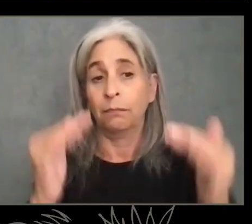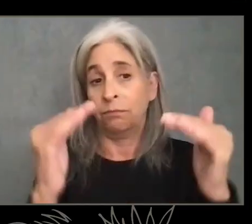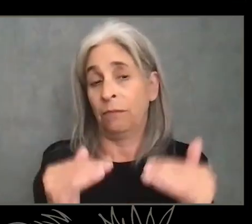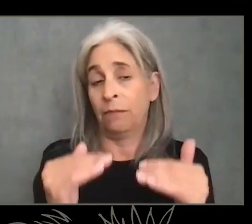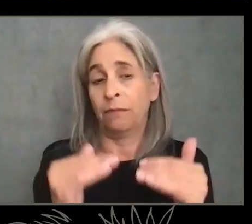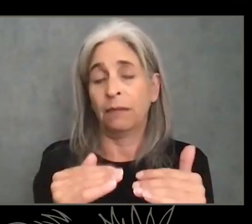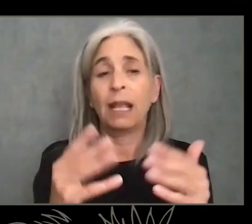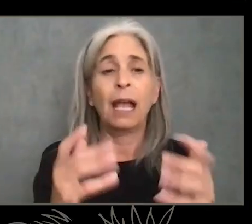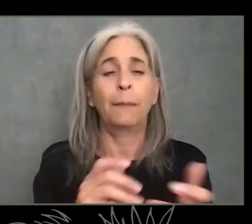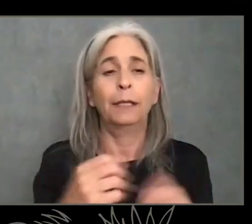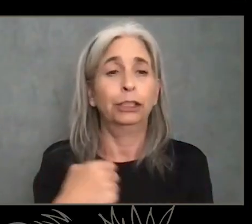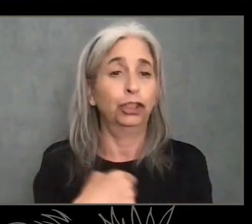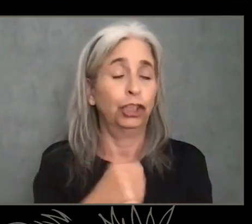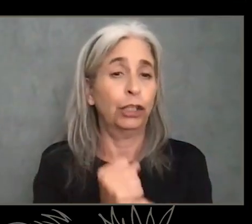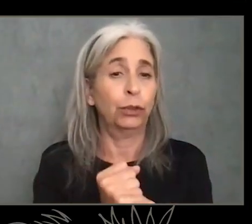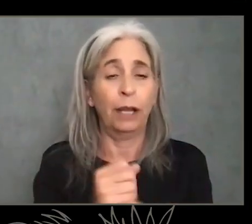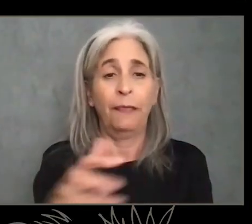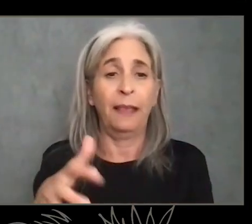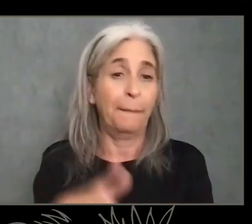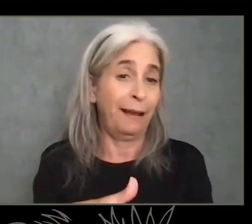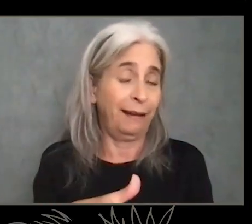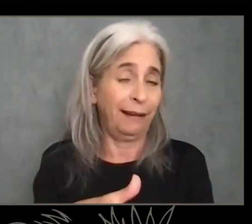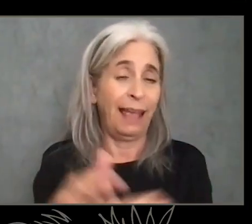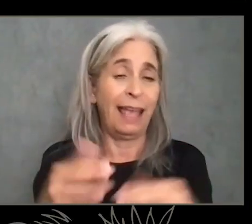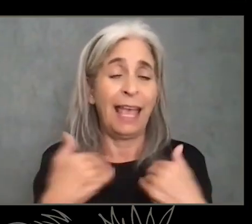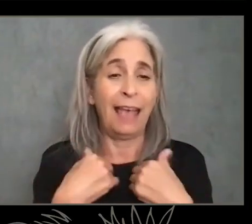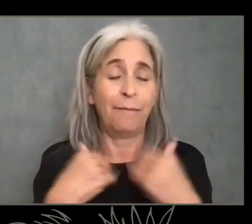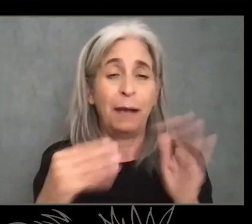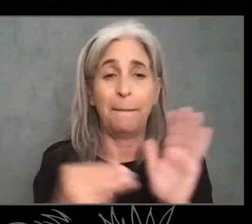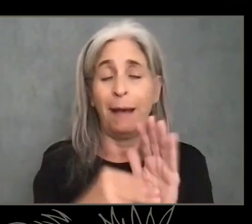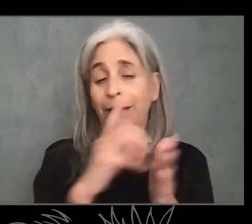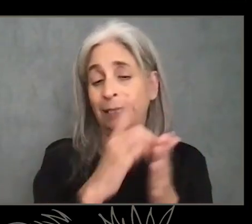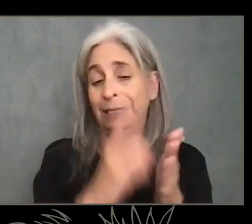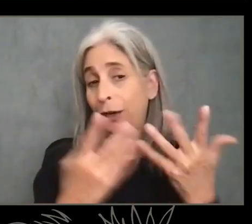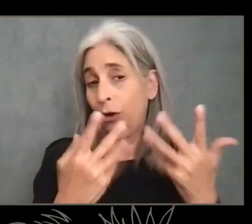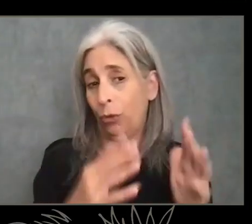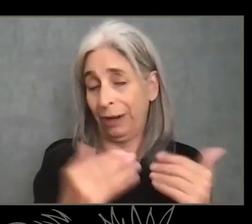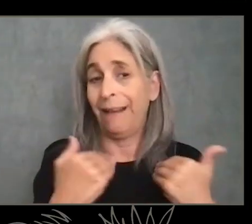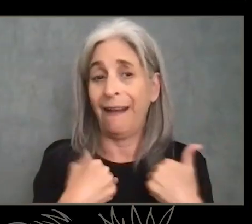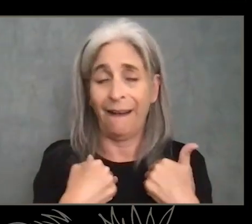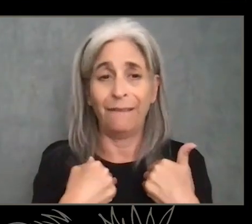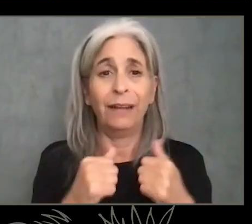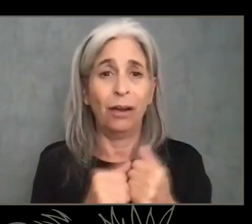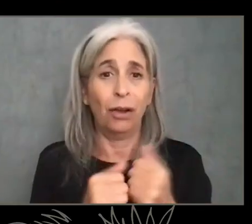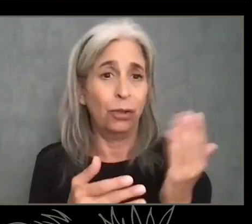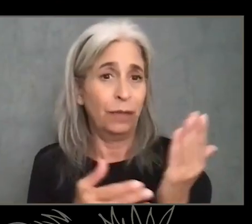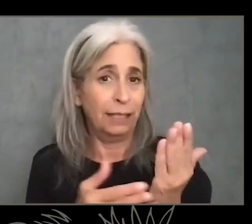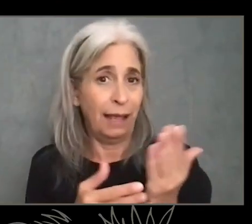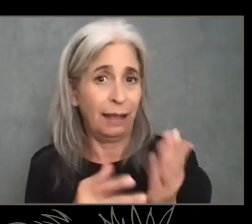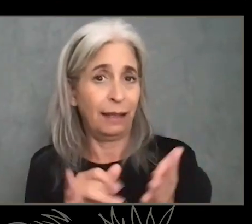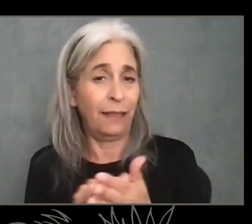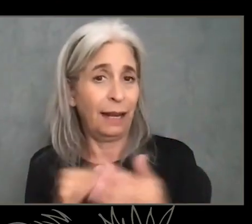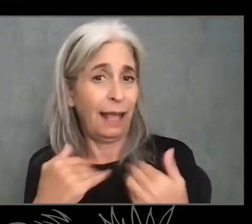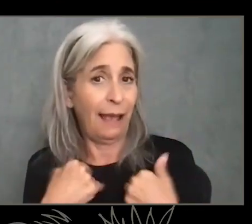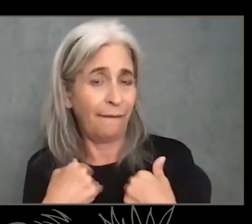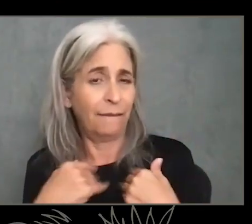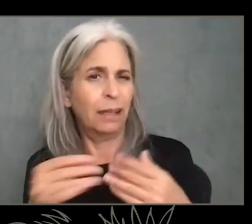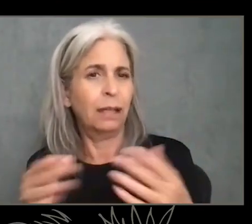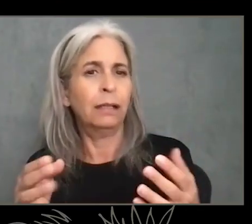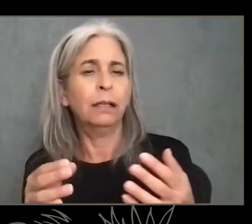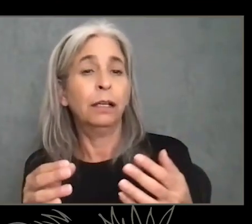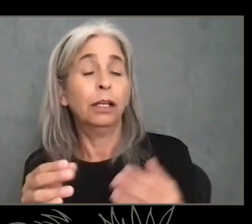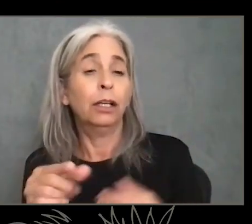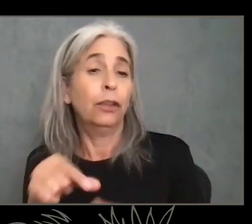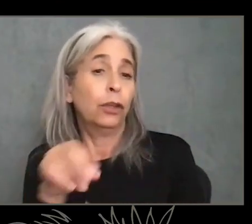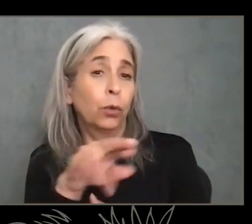Then I'm going to generate the embeddings. And I already have my model defined, and I already have the text that I need to embed. Could be the query, could be the new